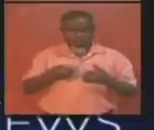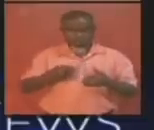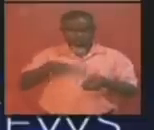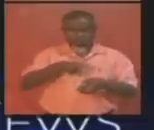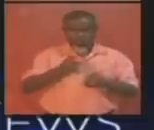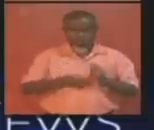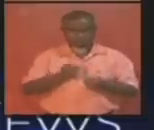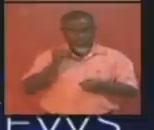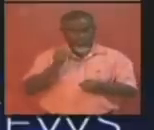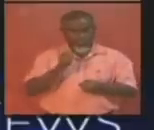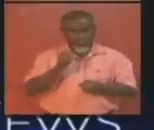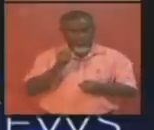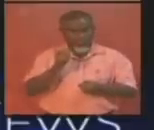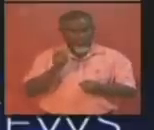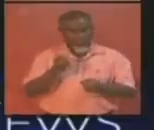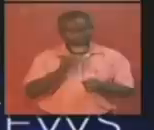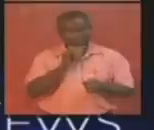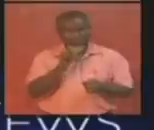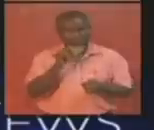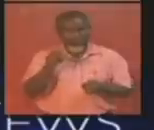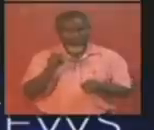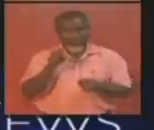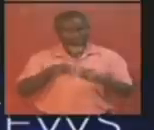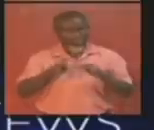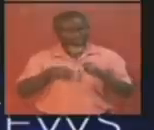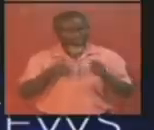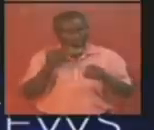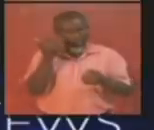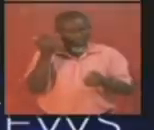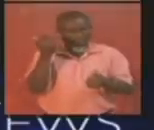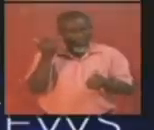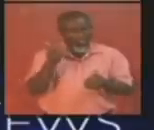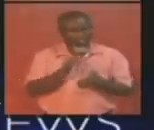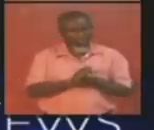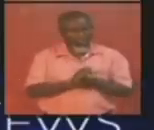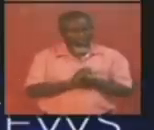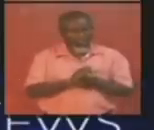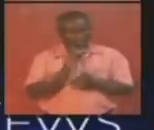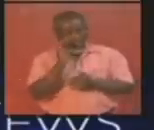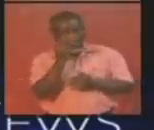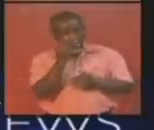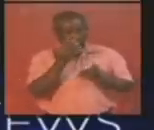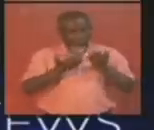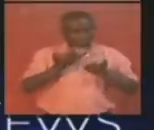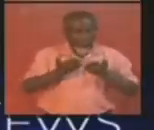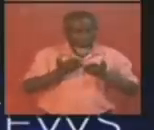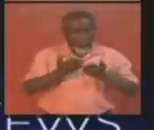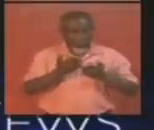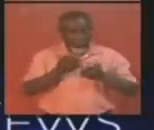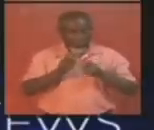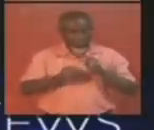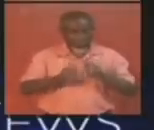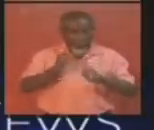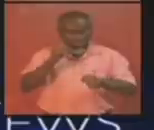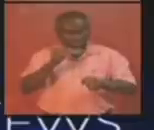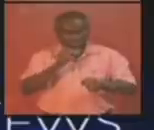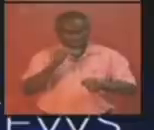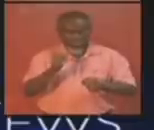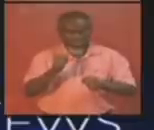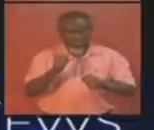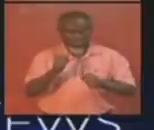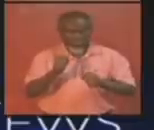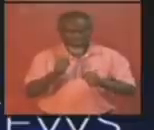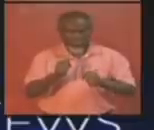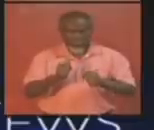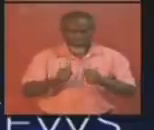you explain that? Because there seems to be a perception, right or wrong, that Trinidad is not being as proactive as we